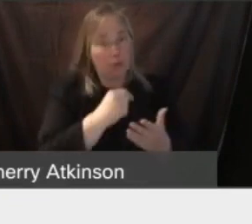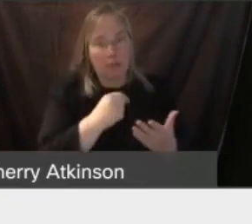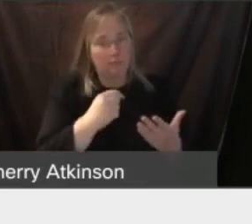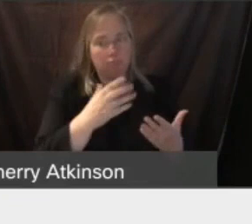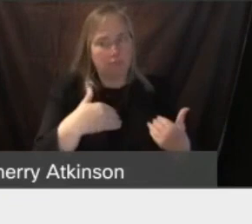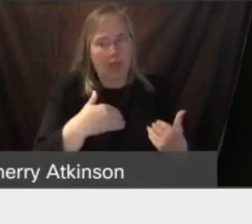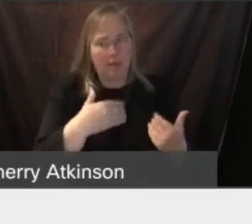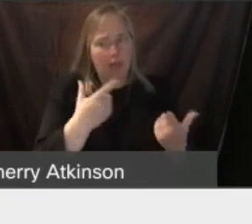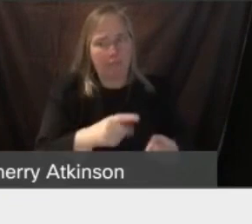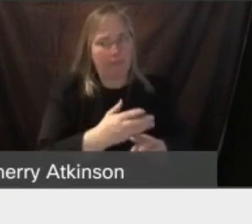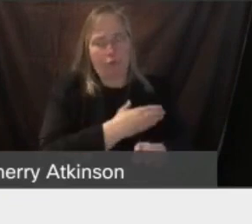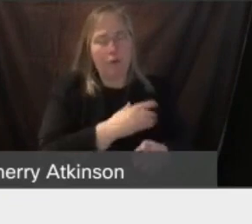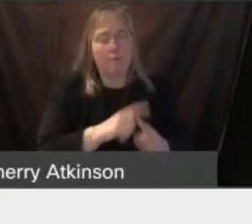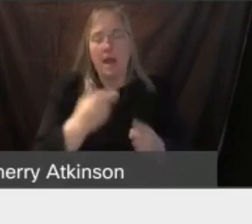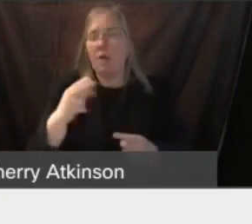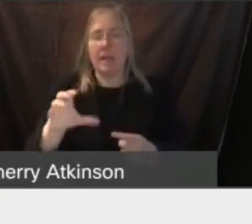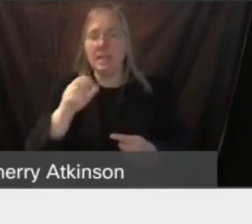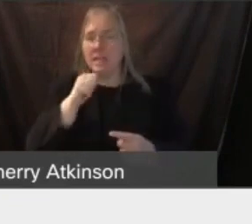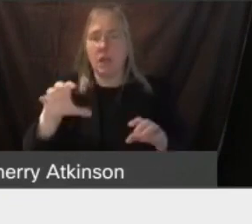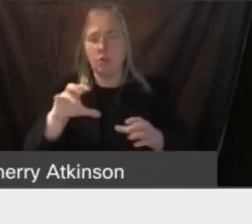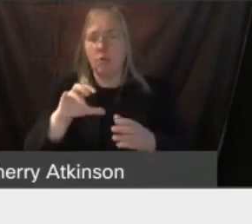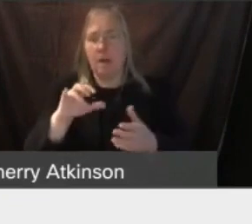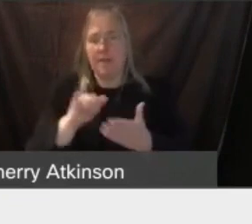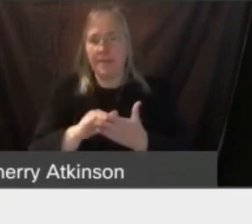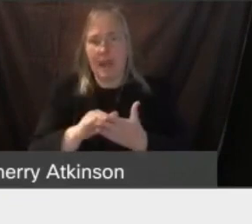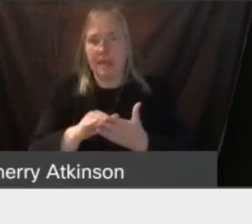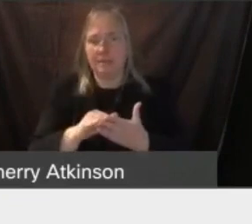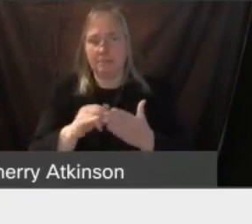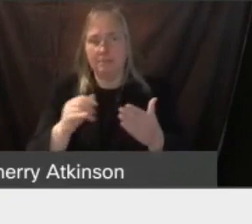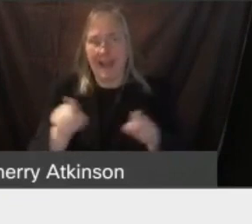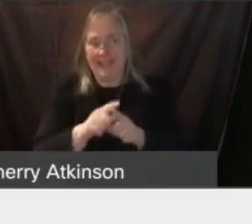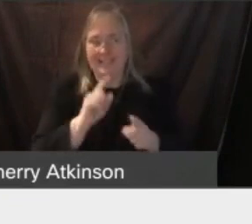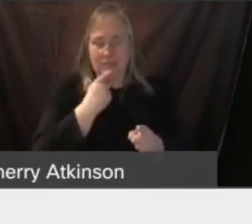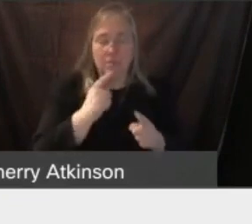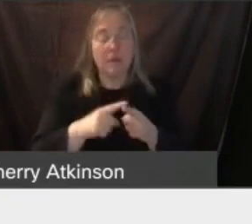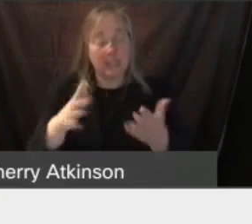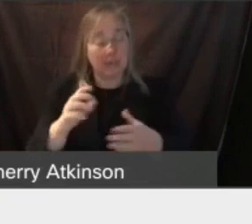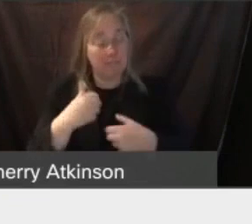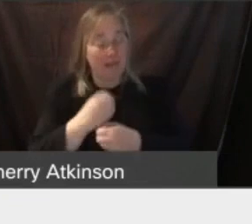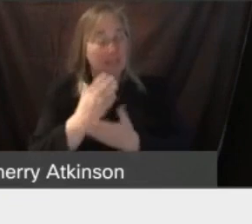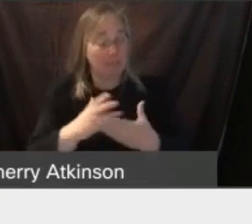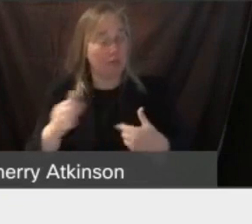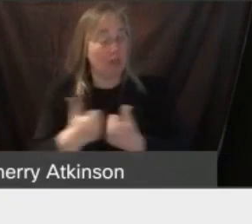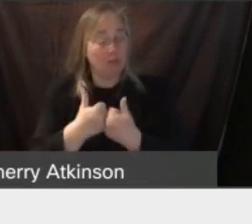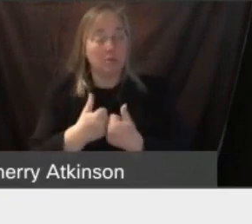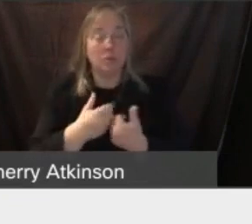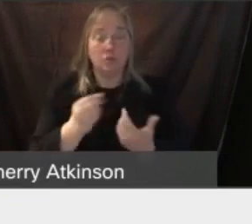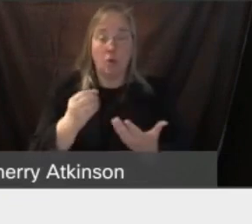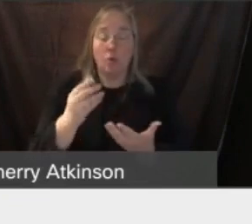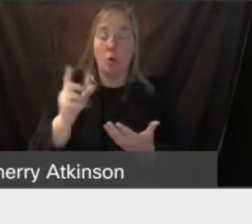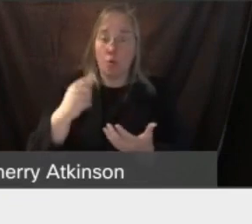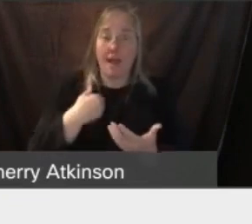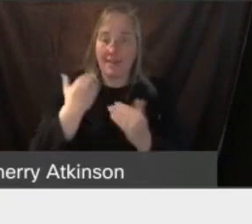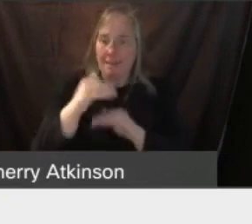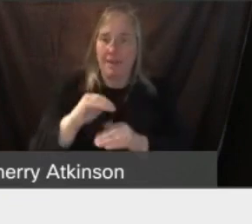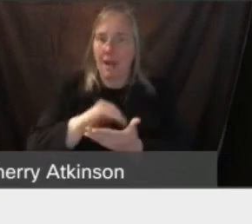go quite that far, but it did make some challenges. So those kinds of things, where you've got limited amounts of land and then you kind of